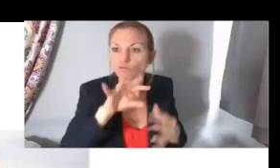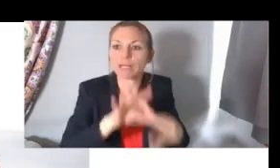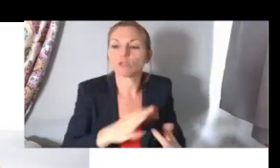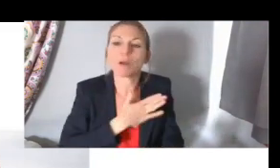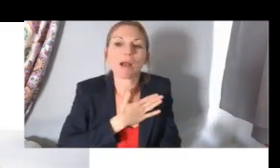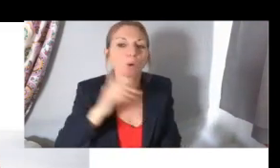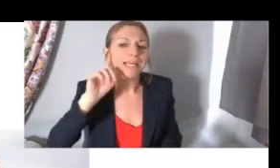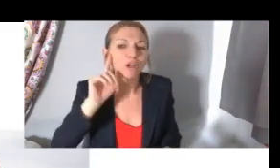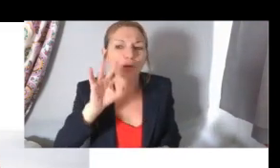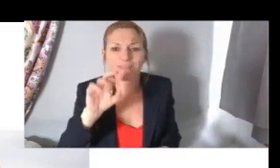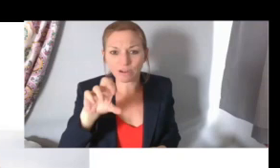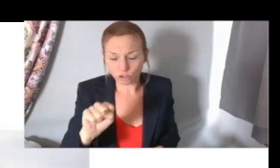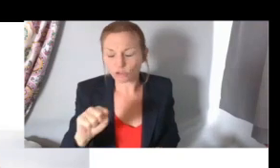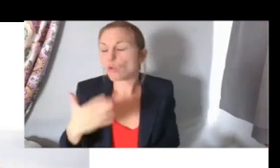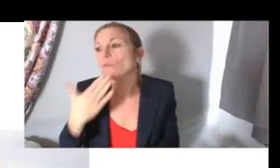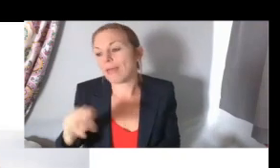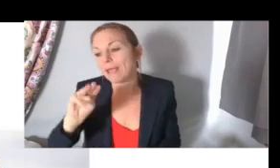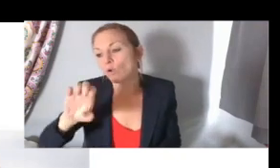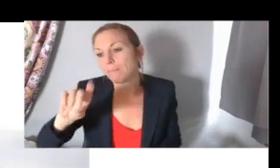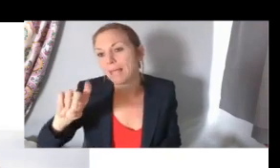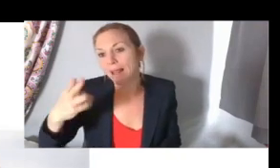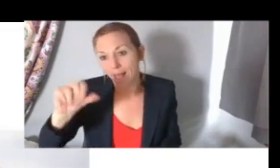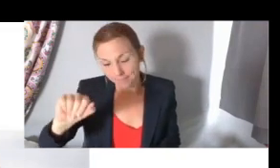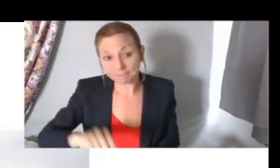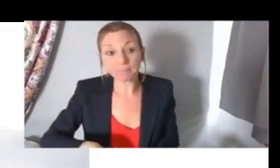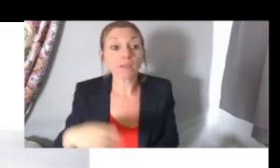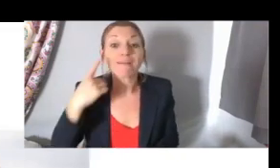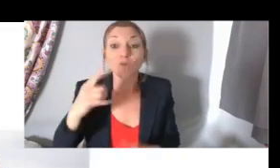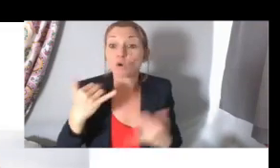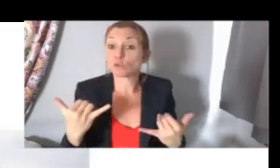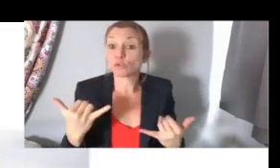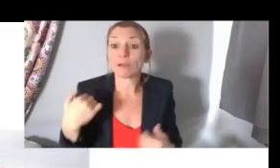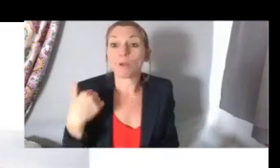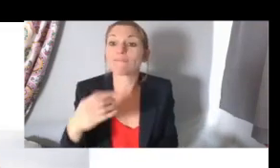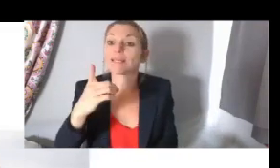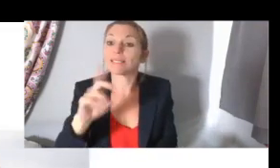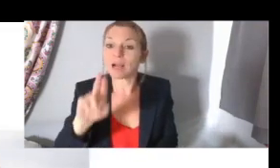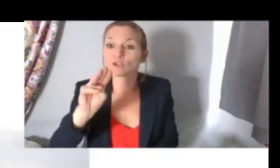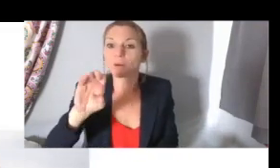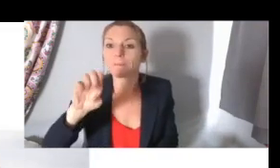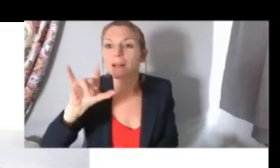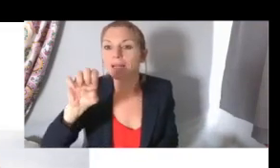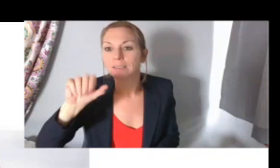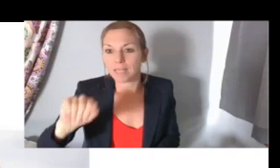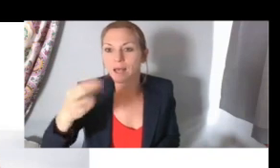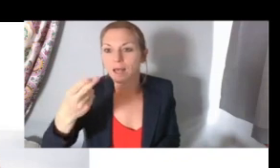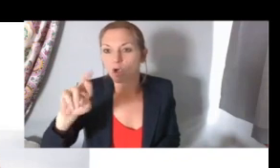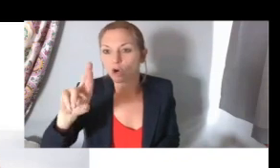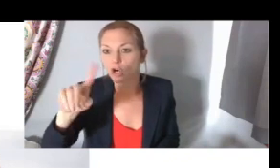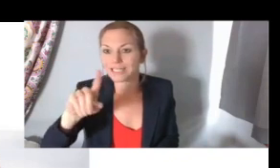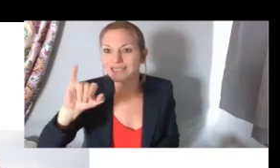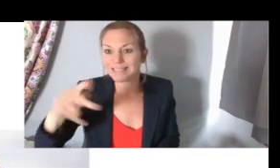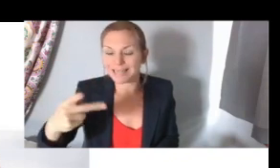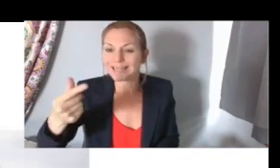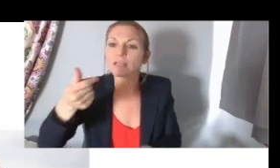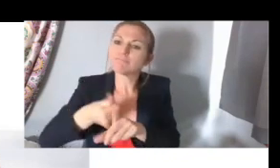Maida. And now for today's speakers. We have Dr. Melissa Herzig, and Melissa is the director of the